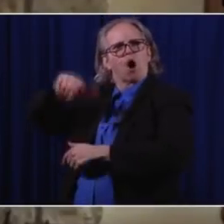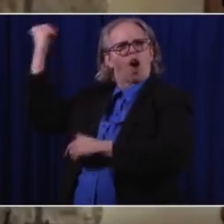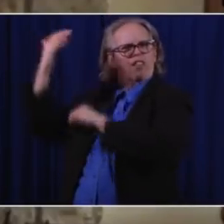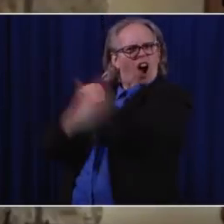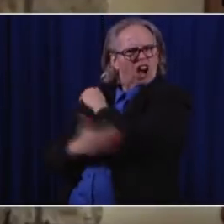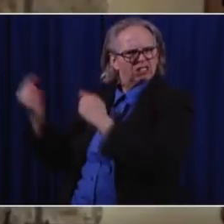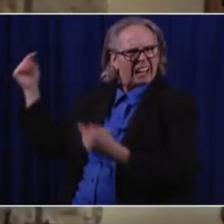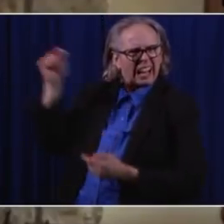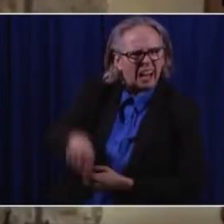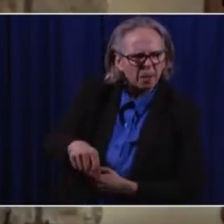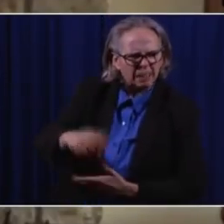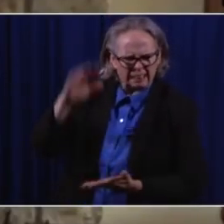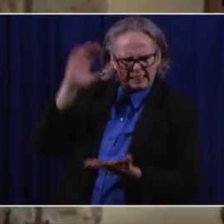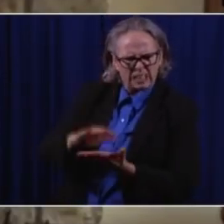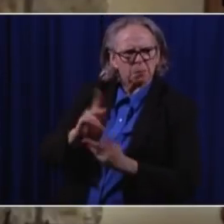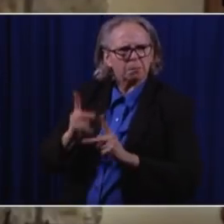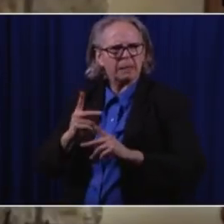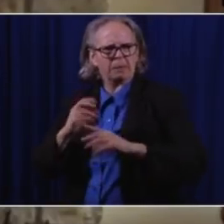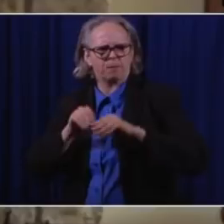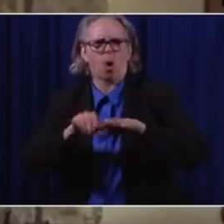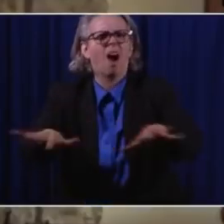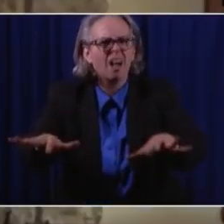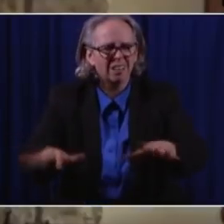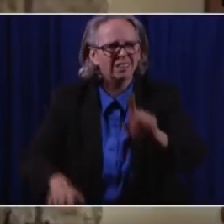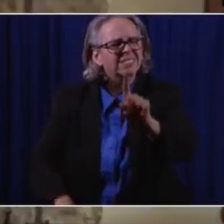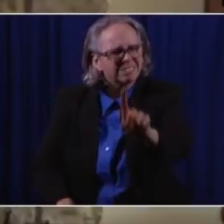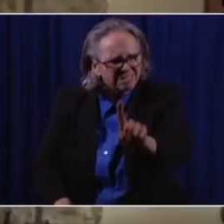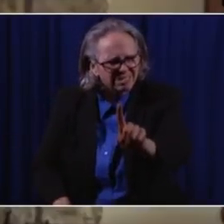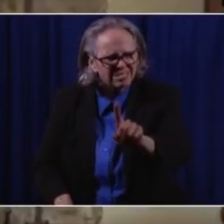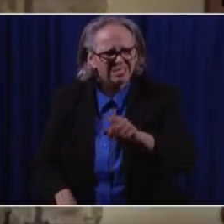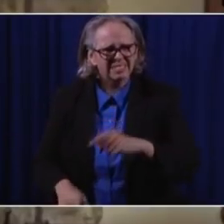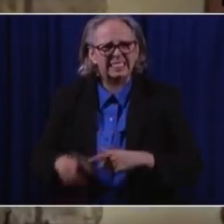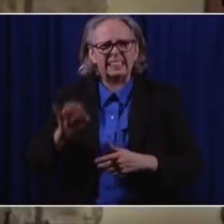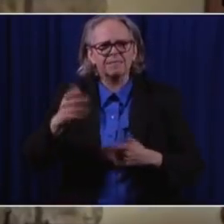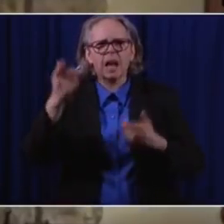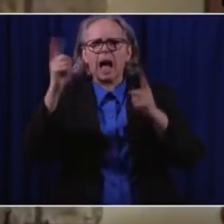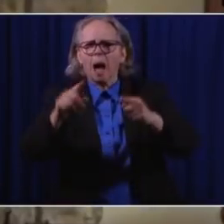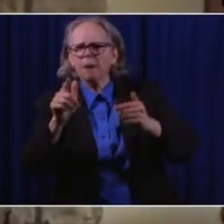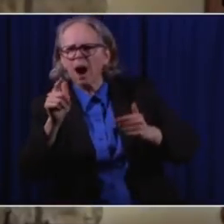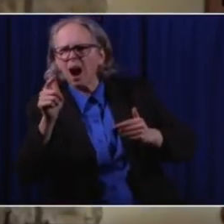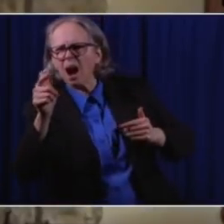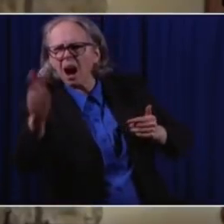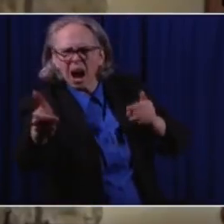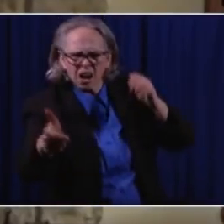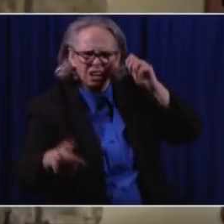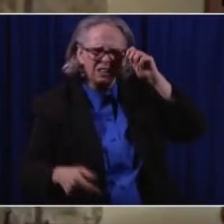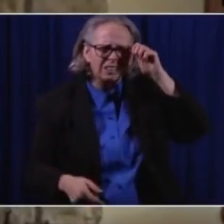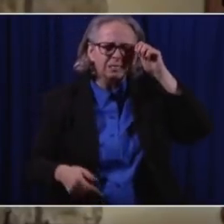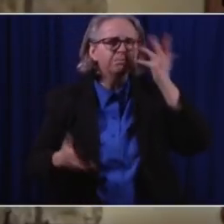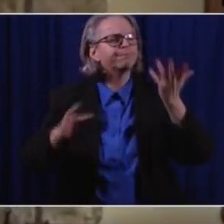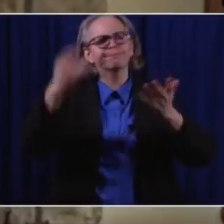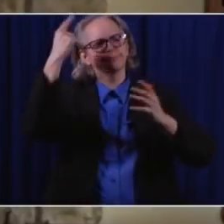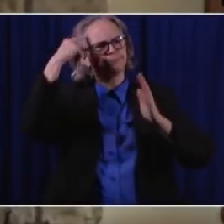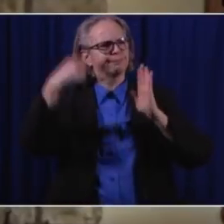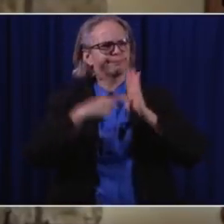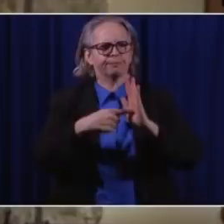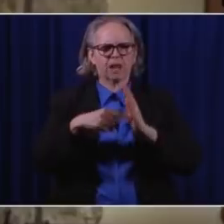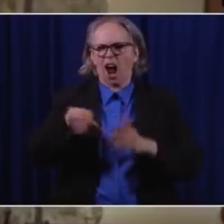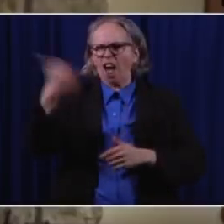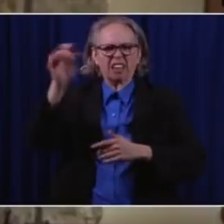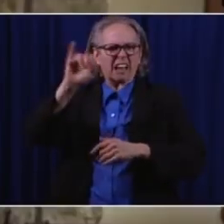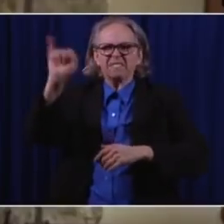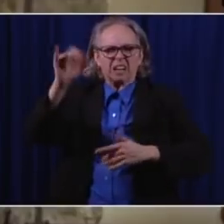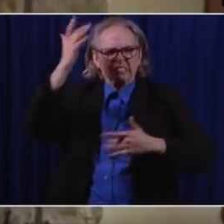time. But if in another crisis, a future president didn't take action like that, and it would be up to a governor to